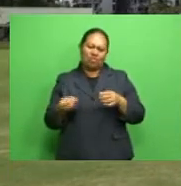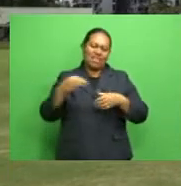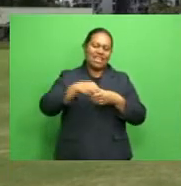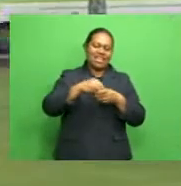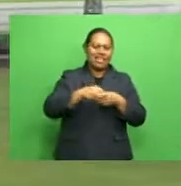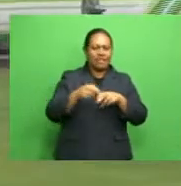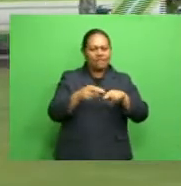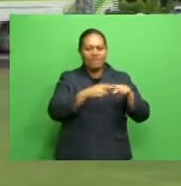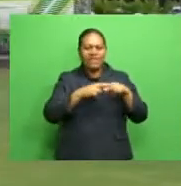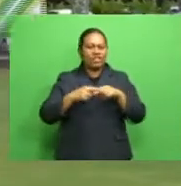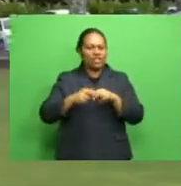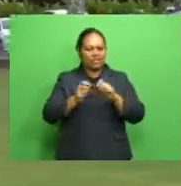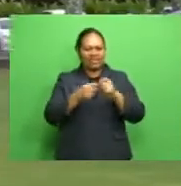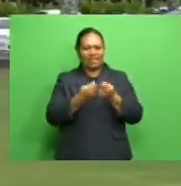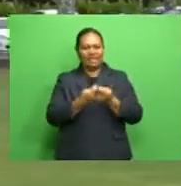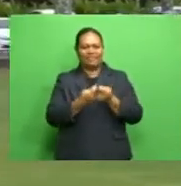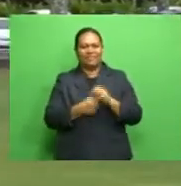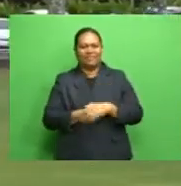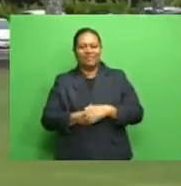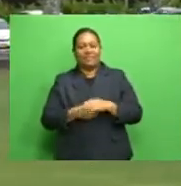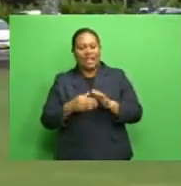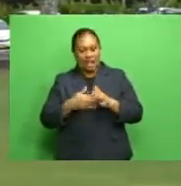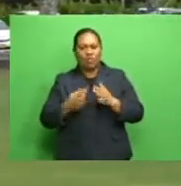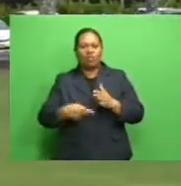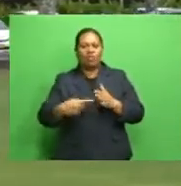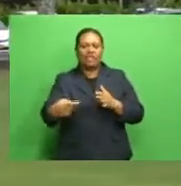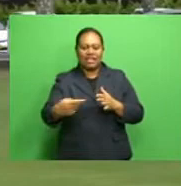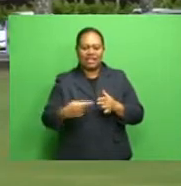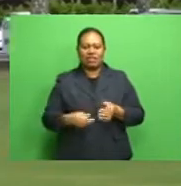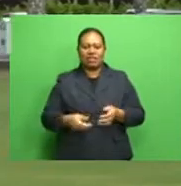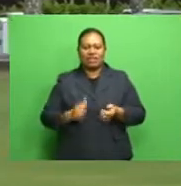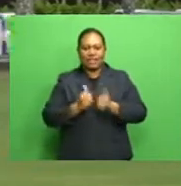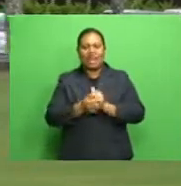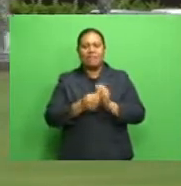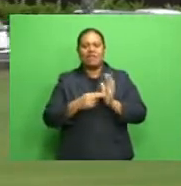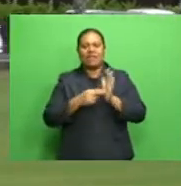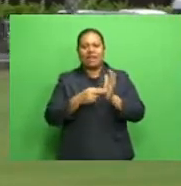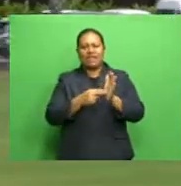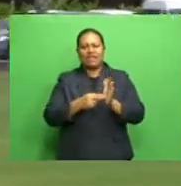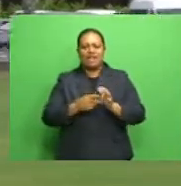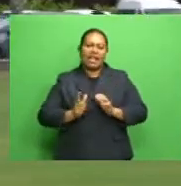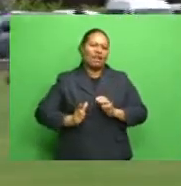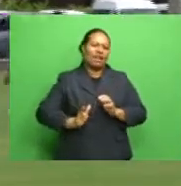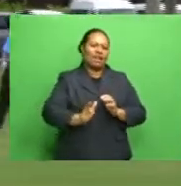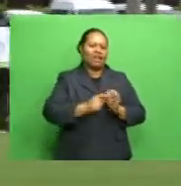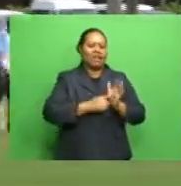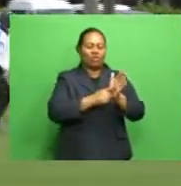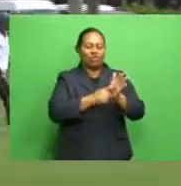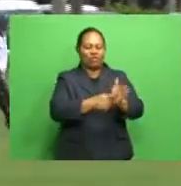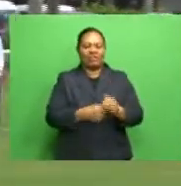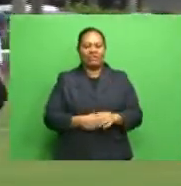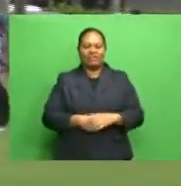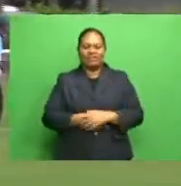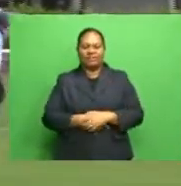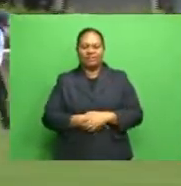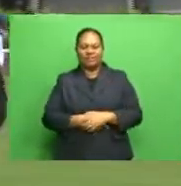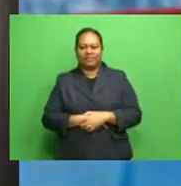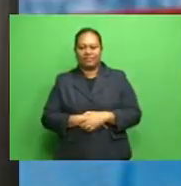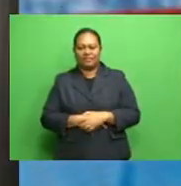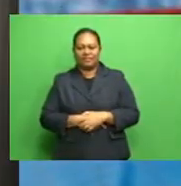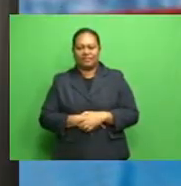squad. The T10 Cricket Bash will continue this Saturday in Nandi and Lautoka. Talima Terkula, FBC